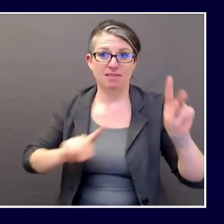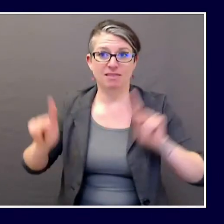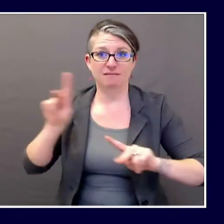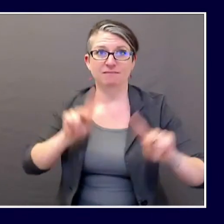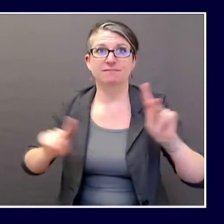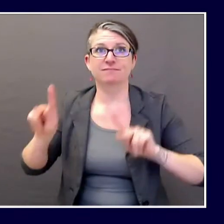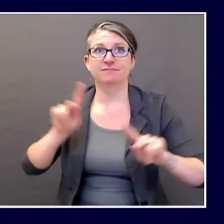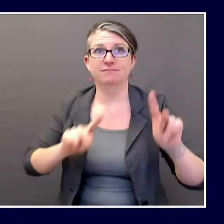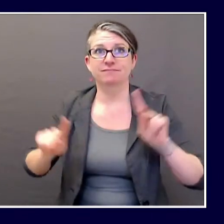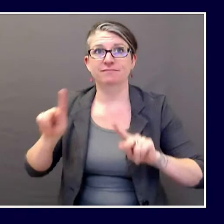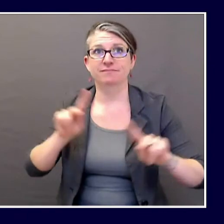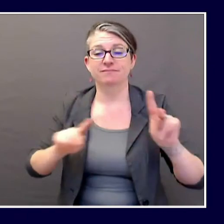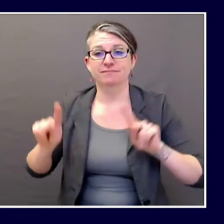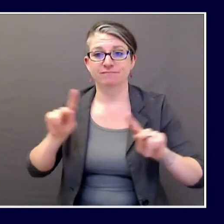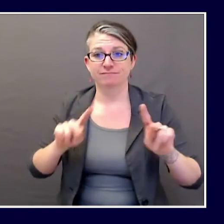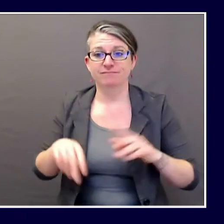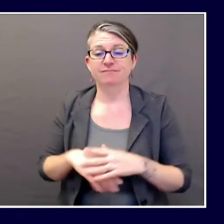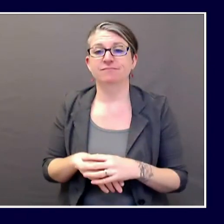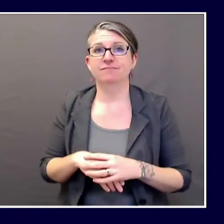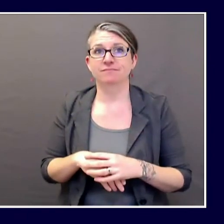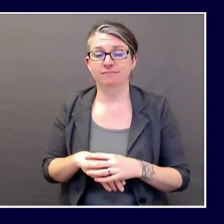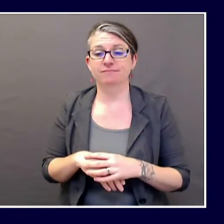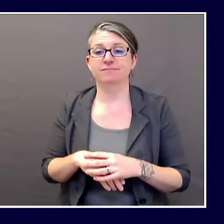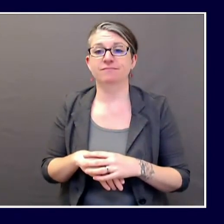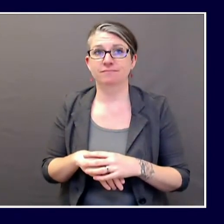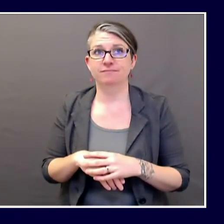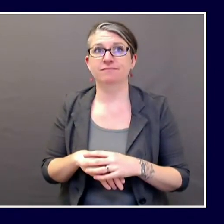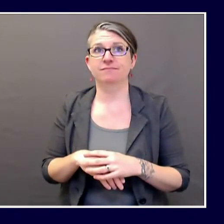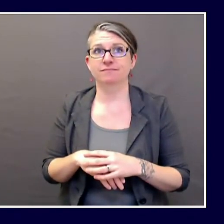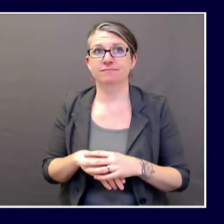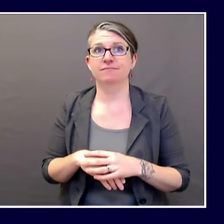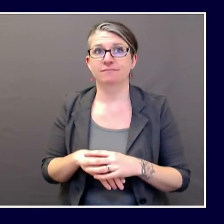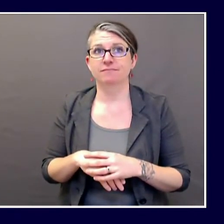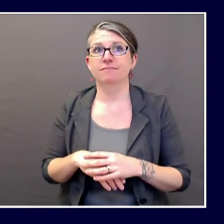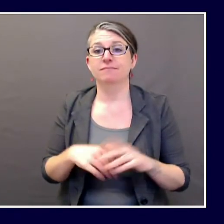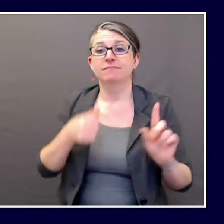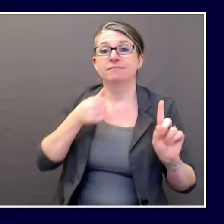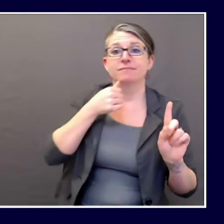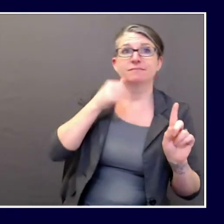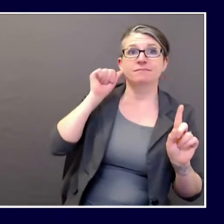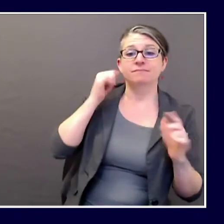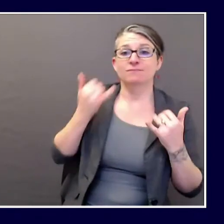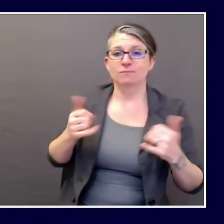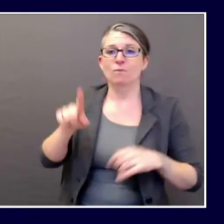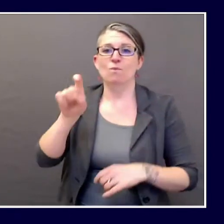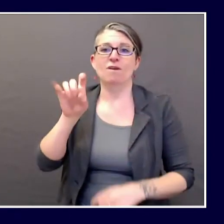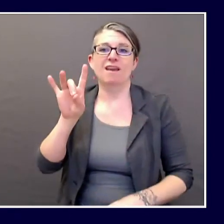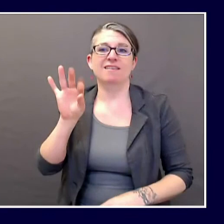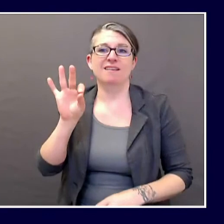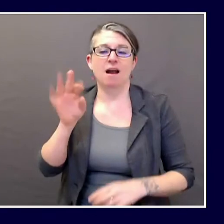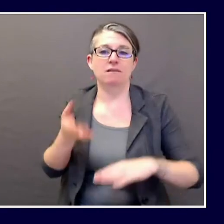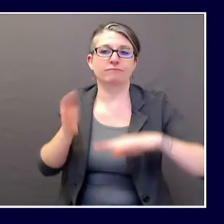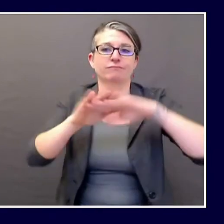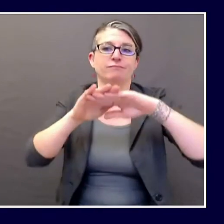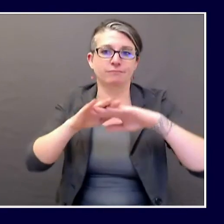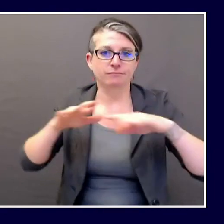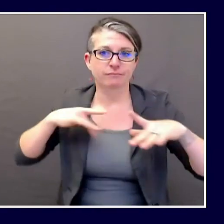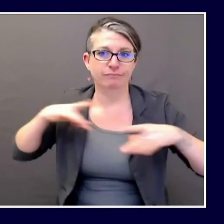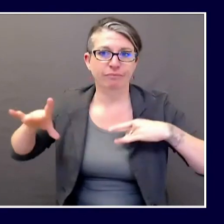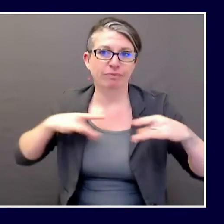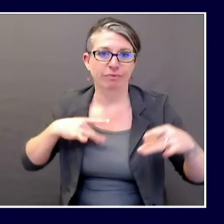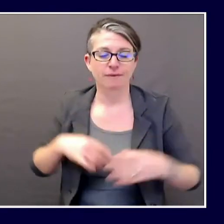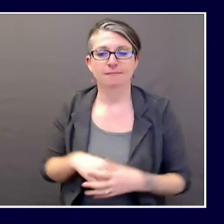47,388 cases of COVID-19, representing an increase of 189 cases since yesterday.